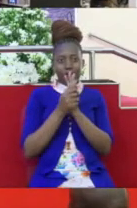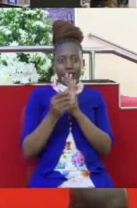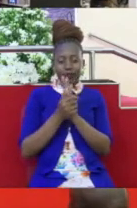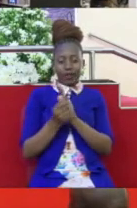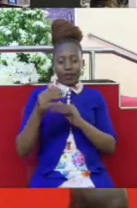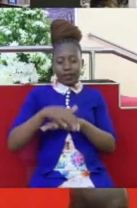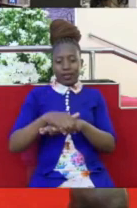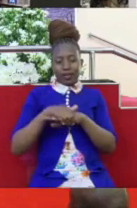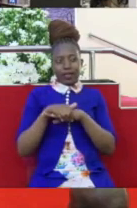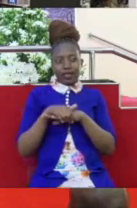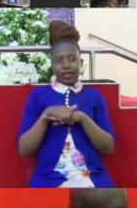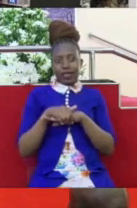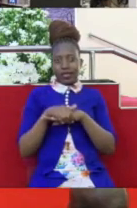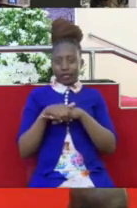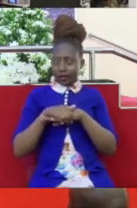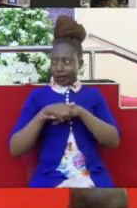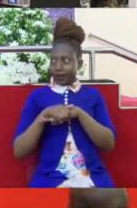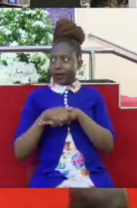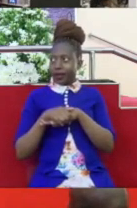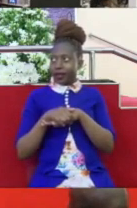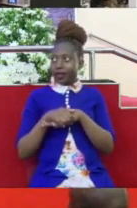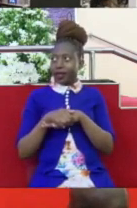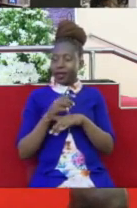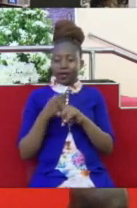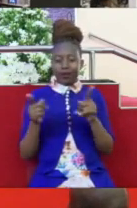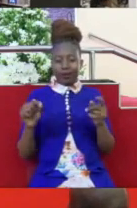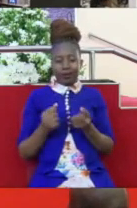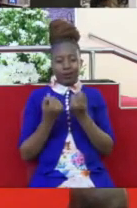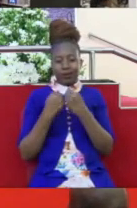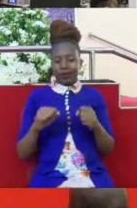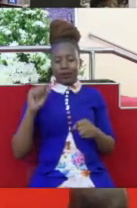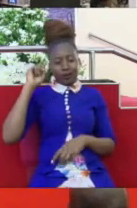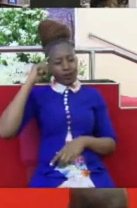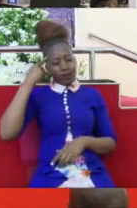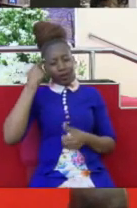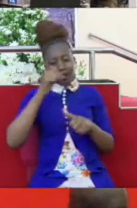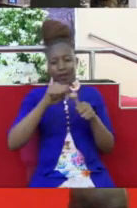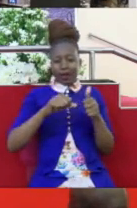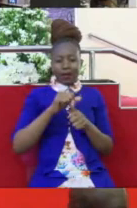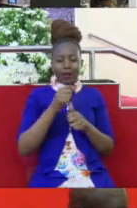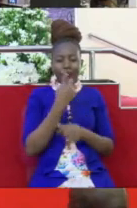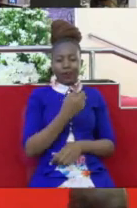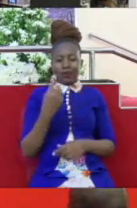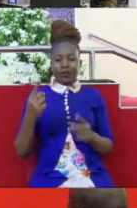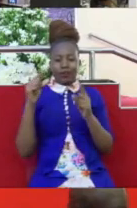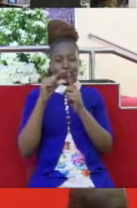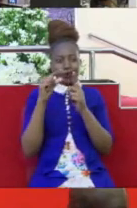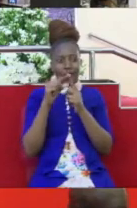And we couldn't think of a word either. But just giving it your best shot, can you think of one